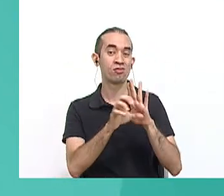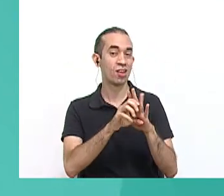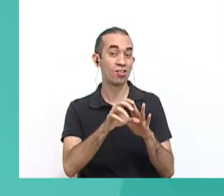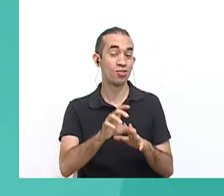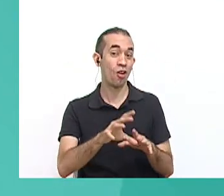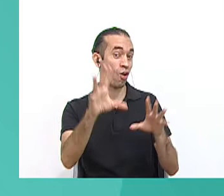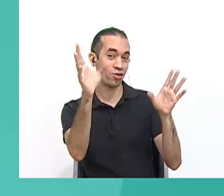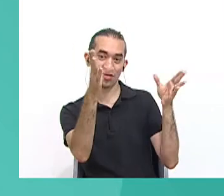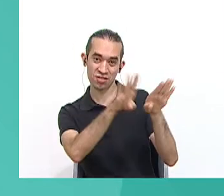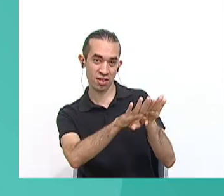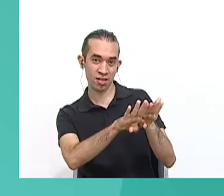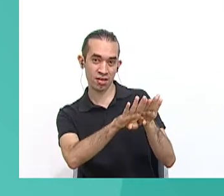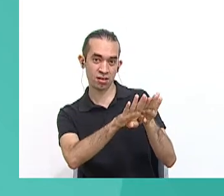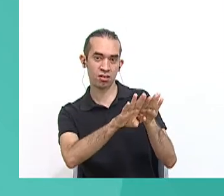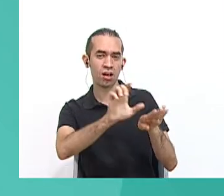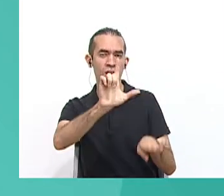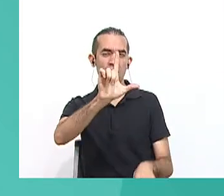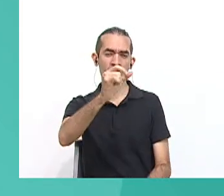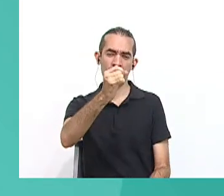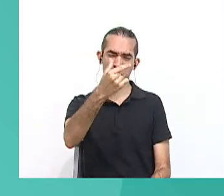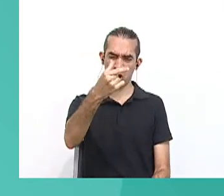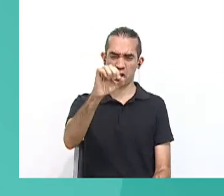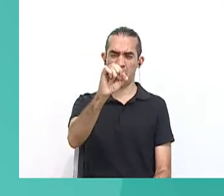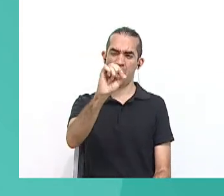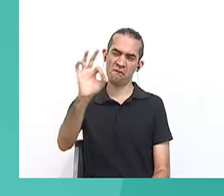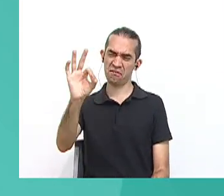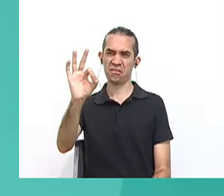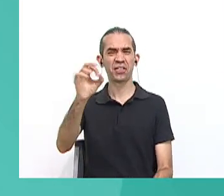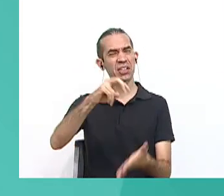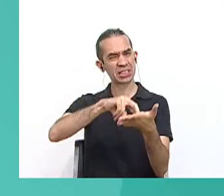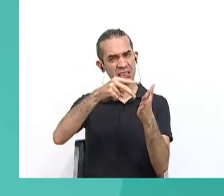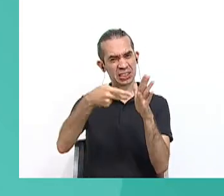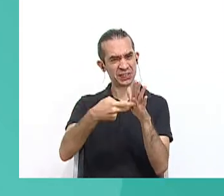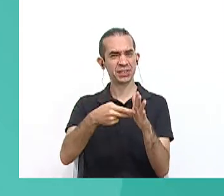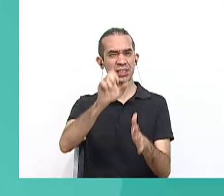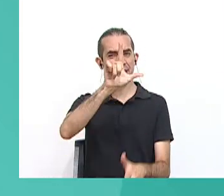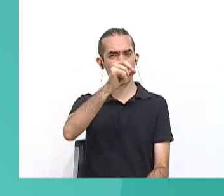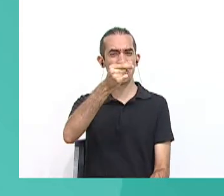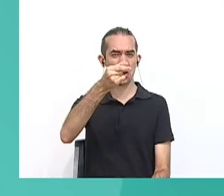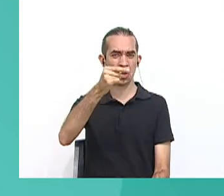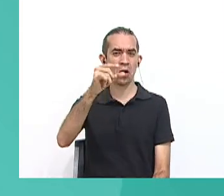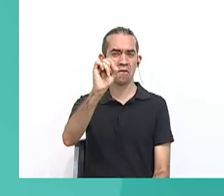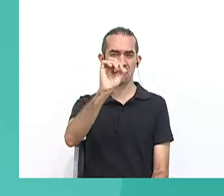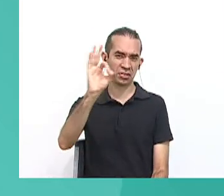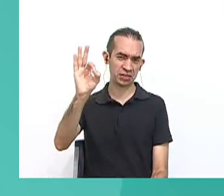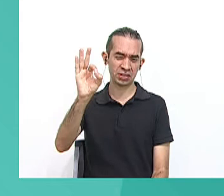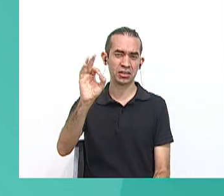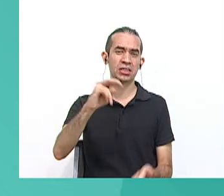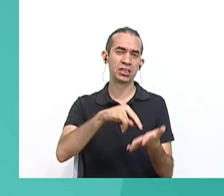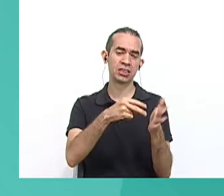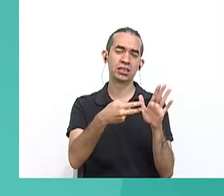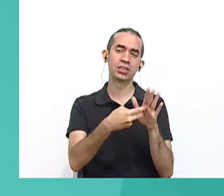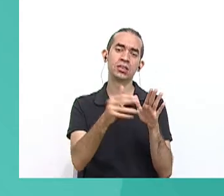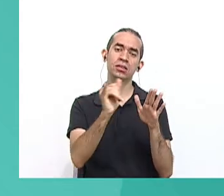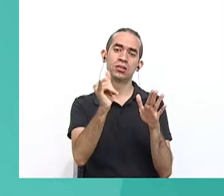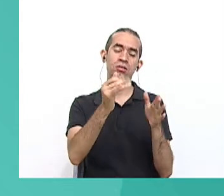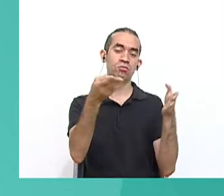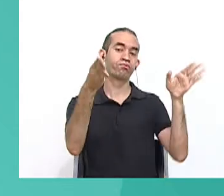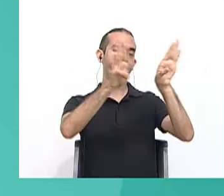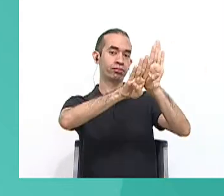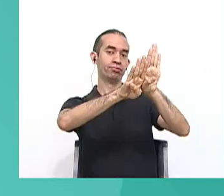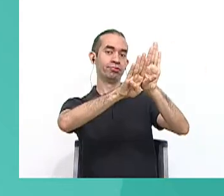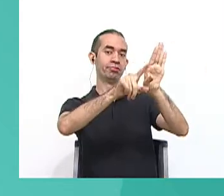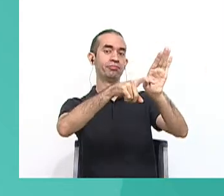When? Now, log off, maybe you're wondering about that word. Log off is to actually sign